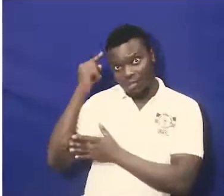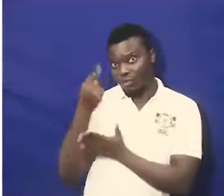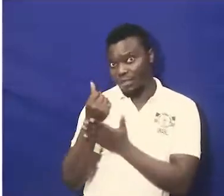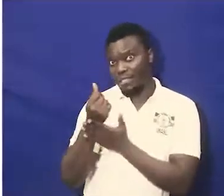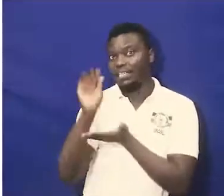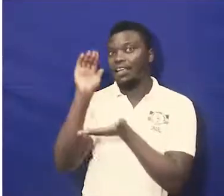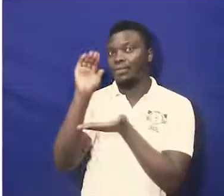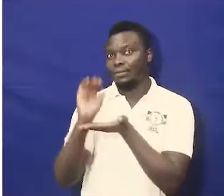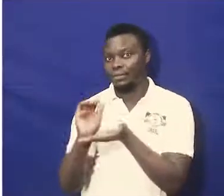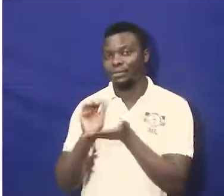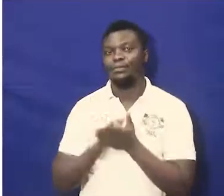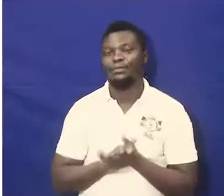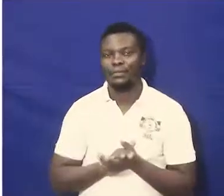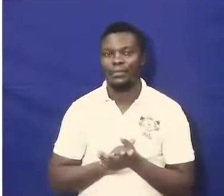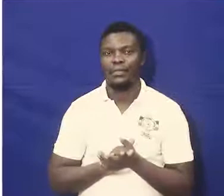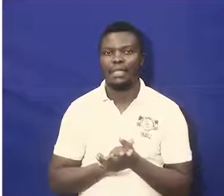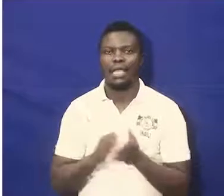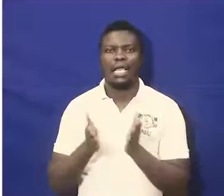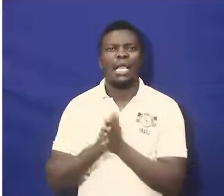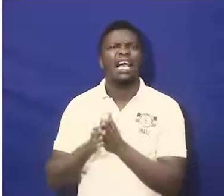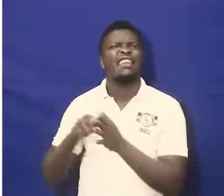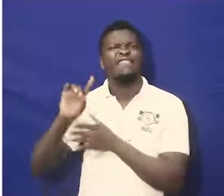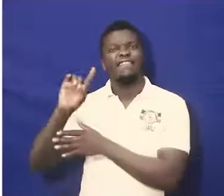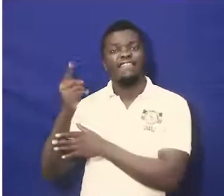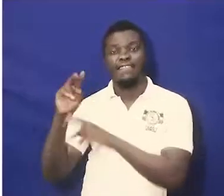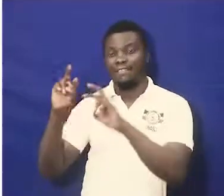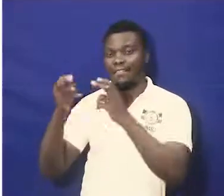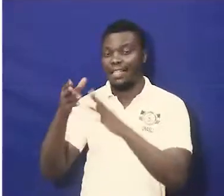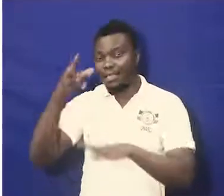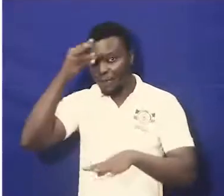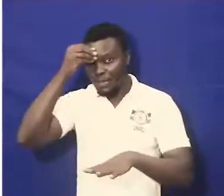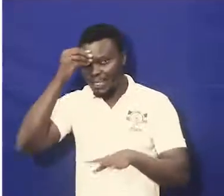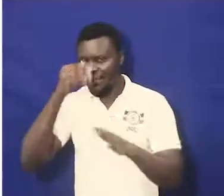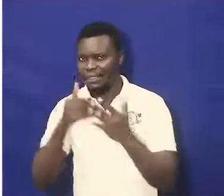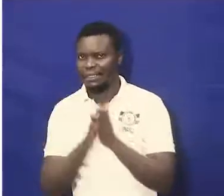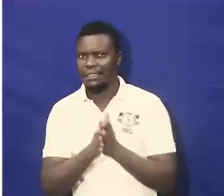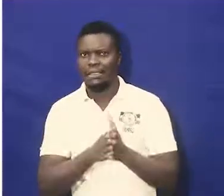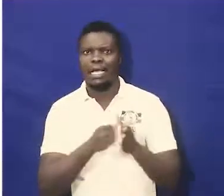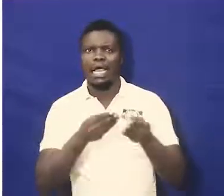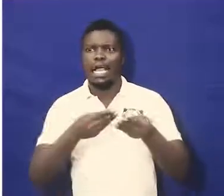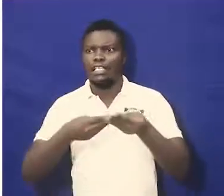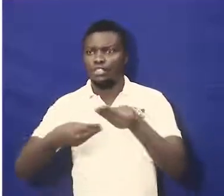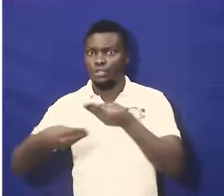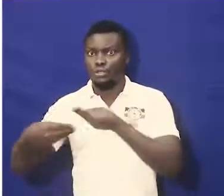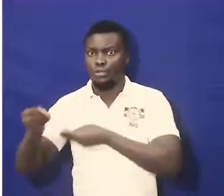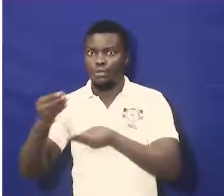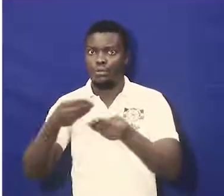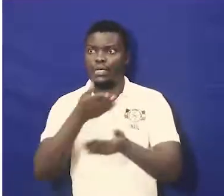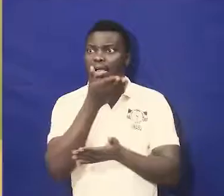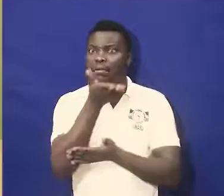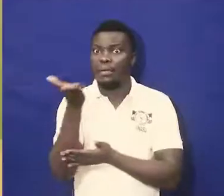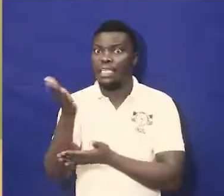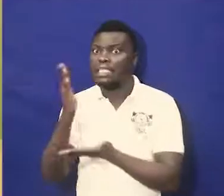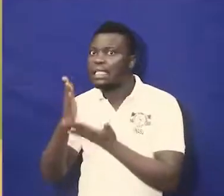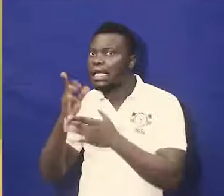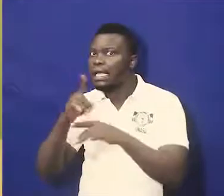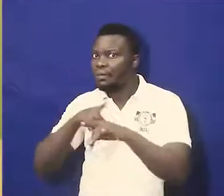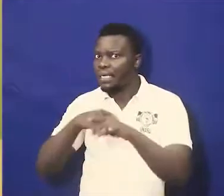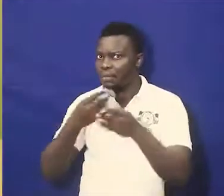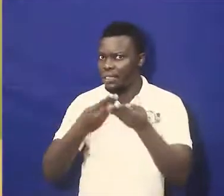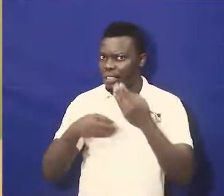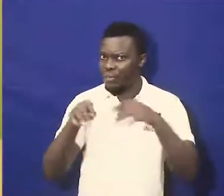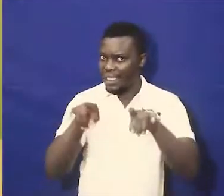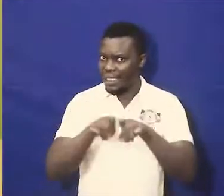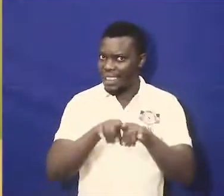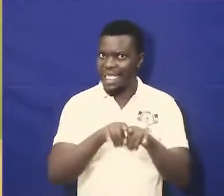reduced. In our first lesson, we learned that shops at times sell the same